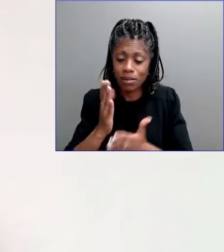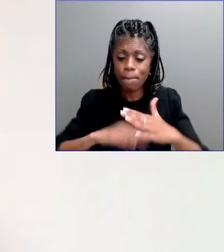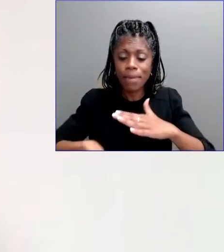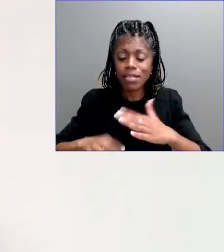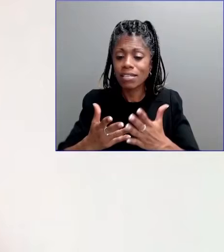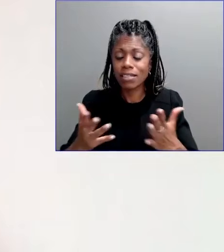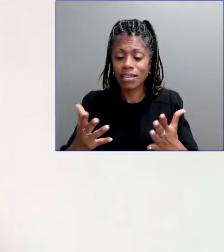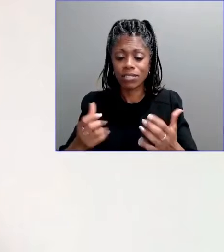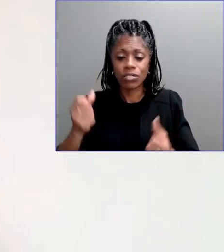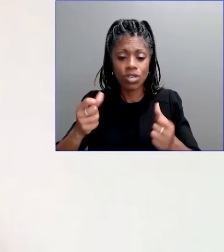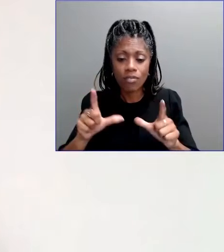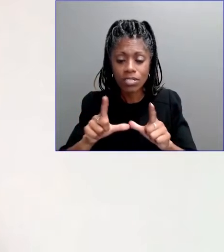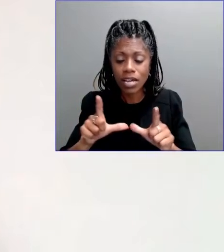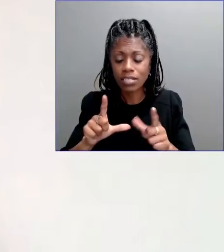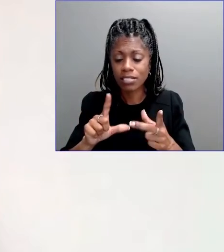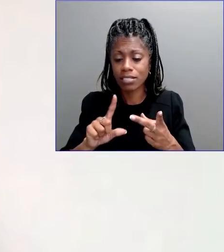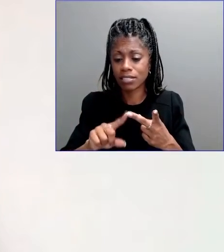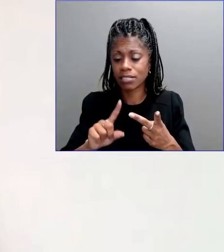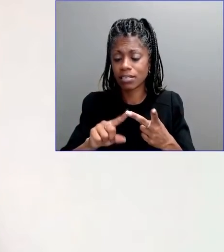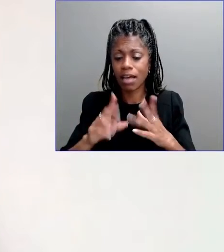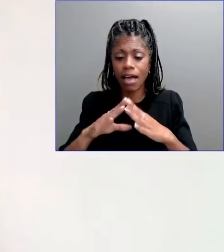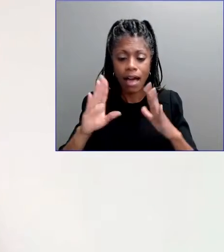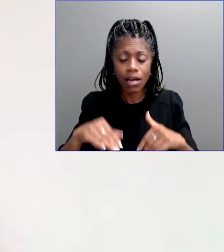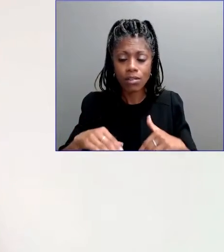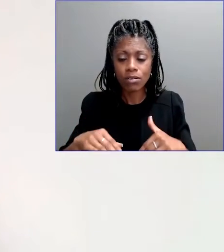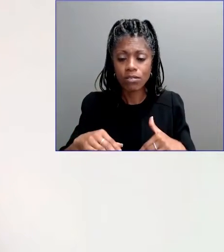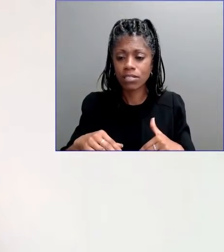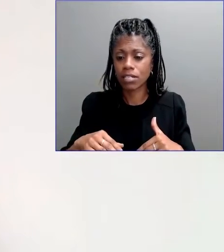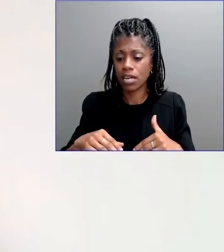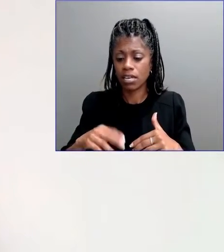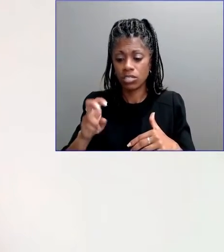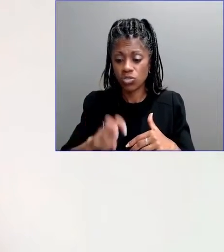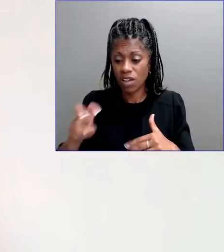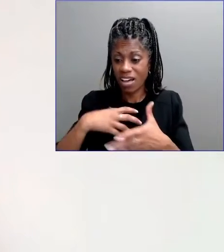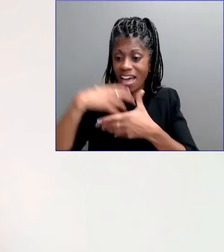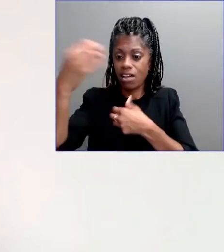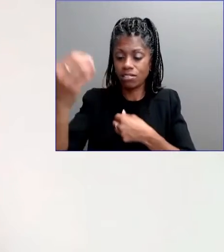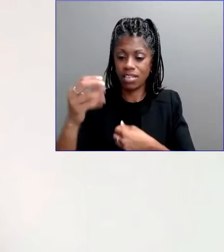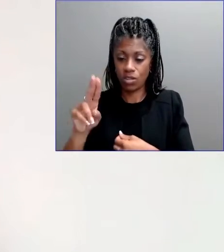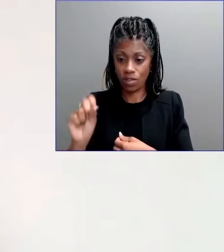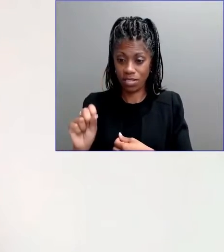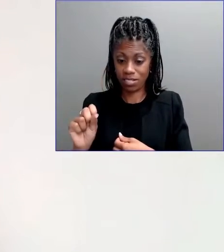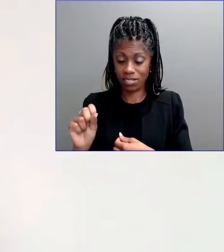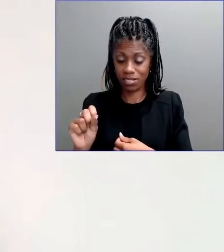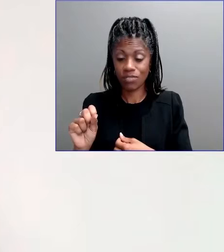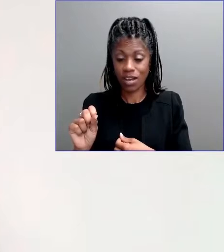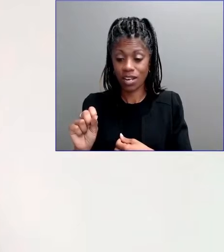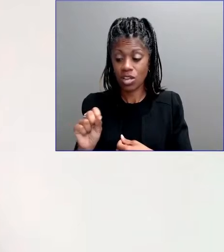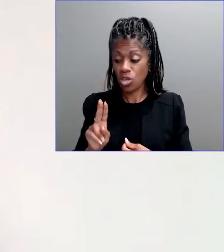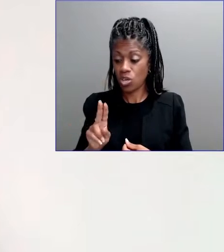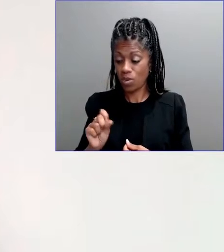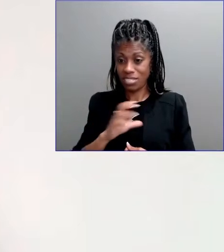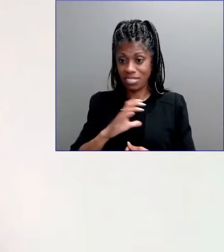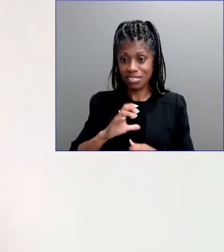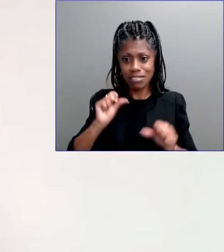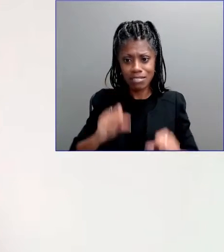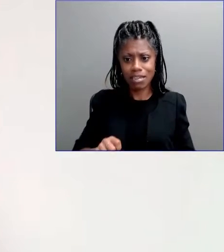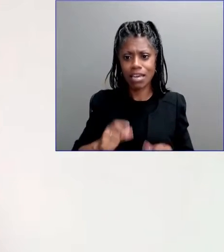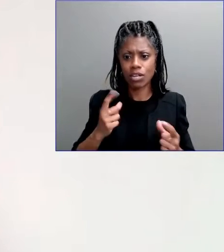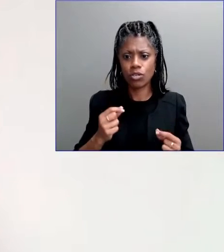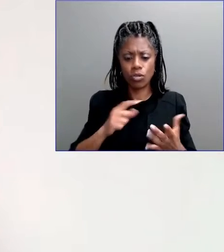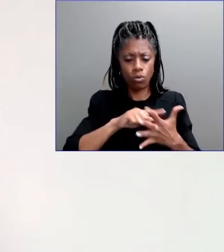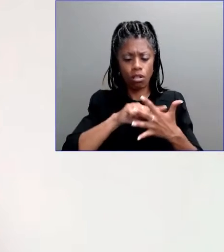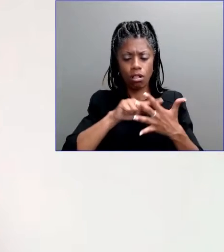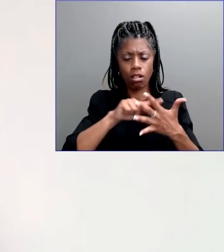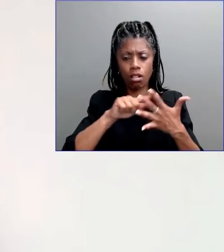ability to travel outside the country. All of those things are things that a lot of US citizens can take for granted. But United We Dream was